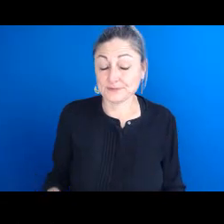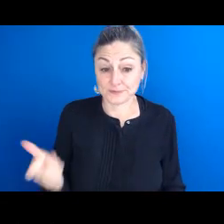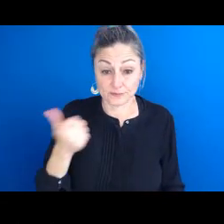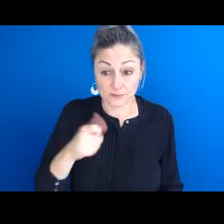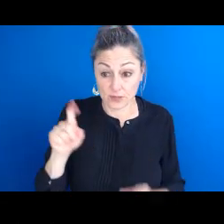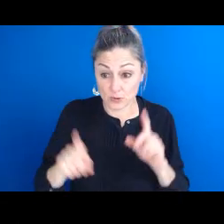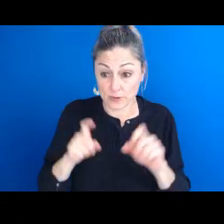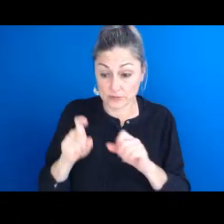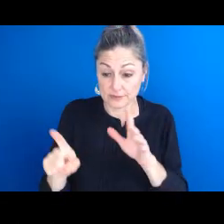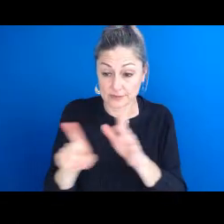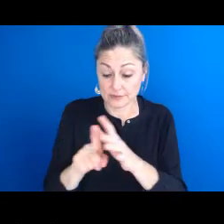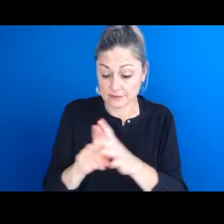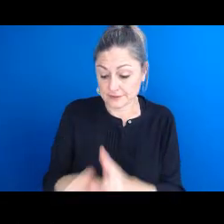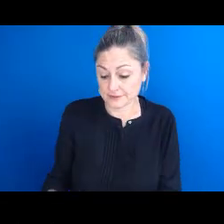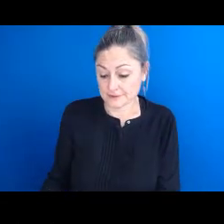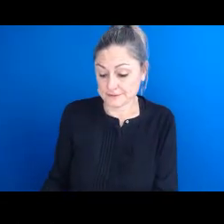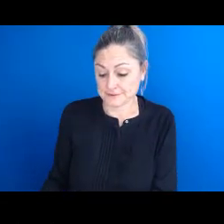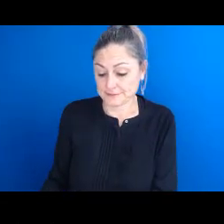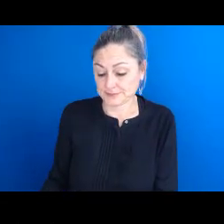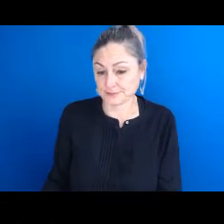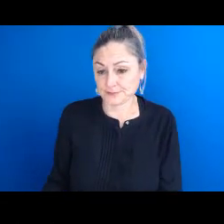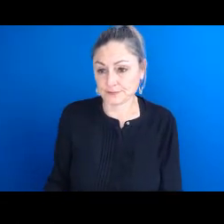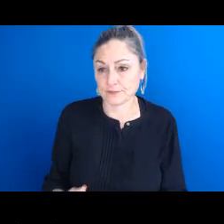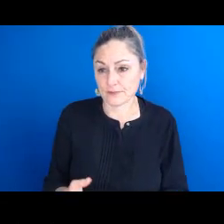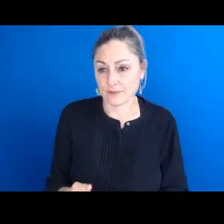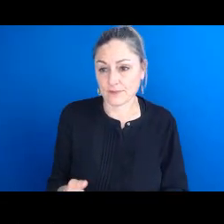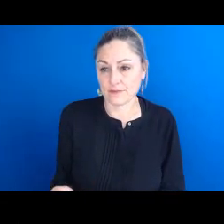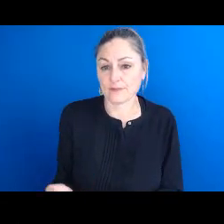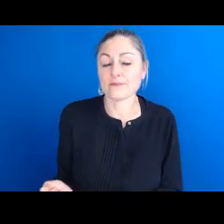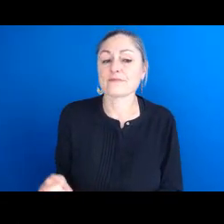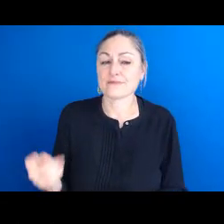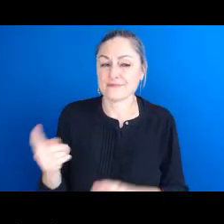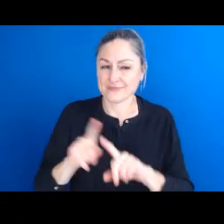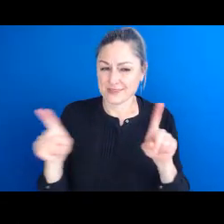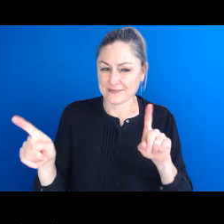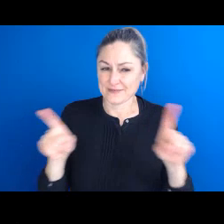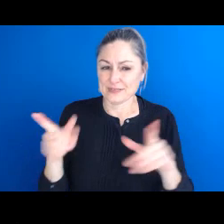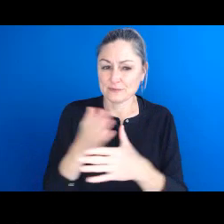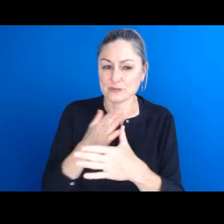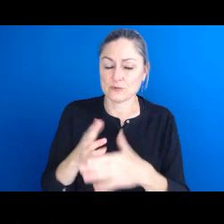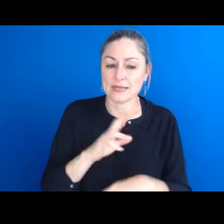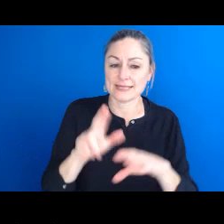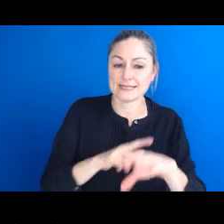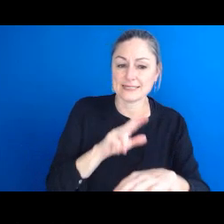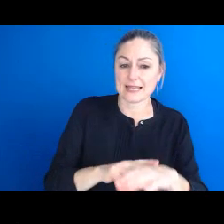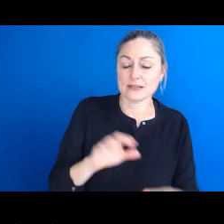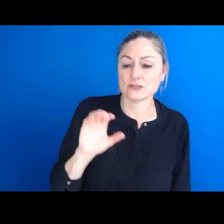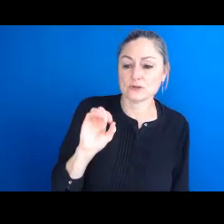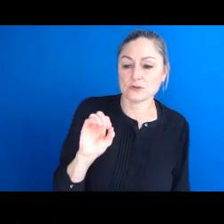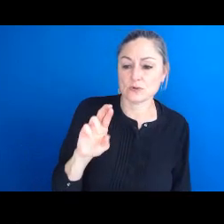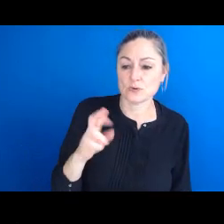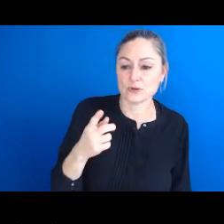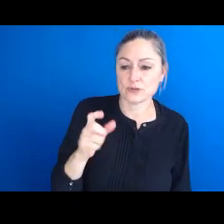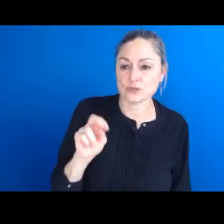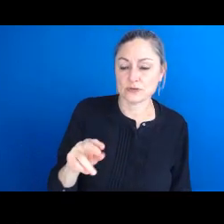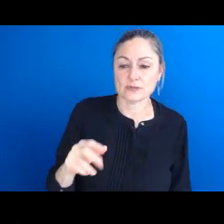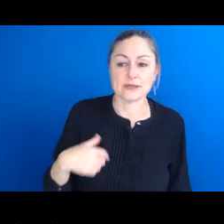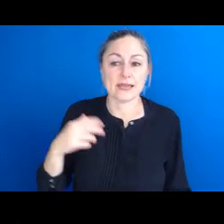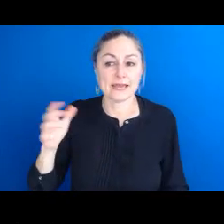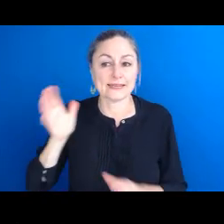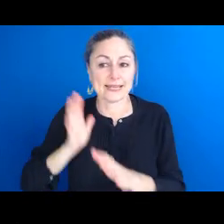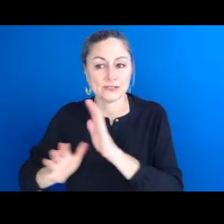about assistance animals? Great question. What's the difference between national origin and ancestry? National origin